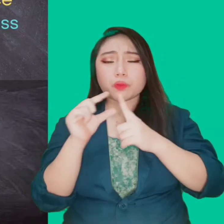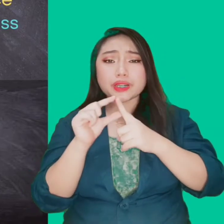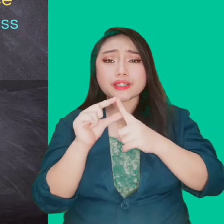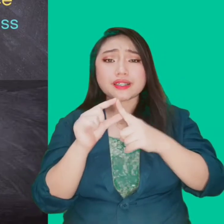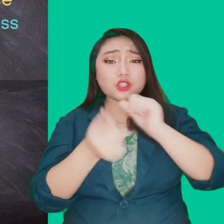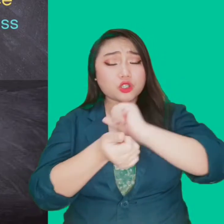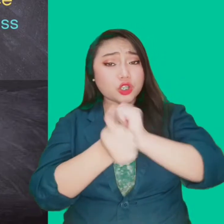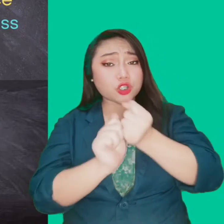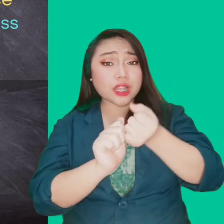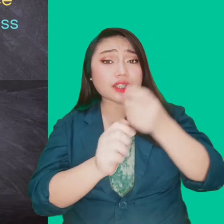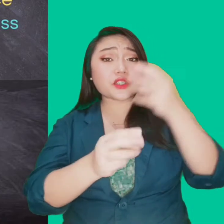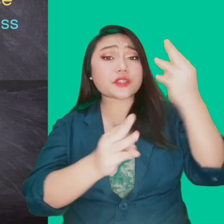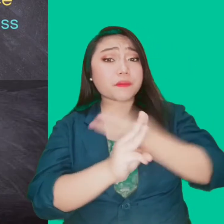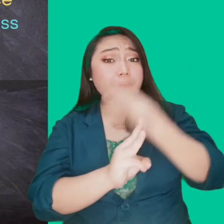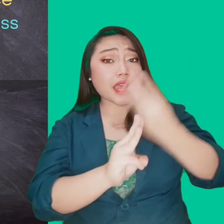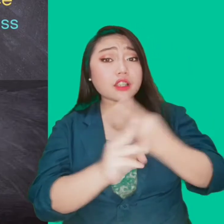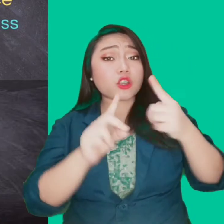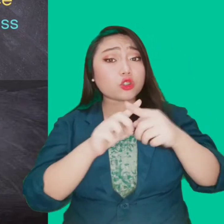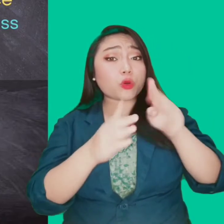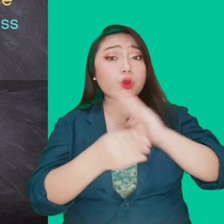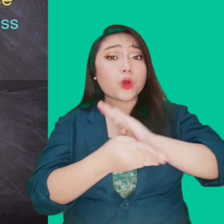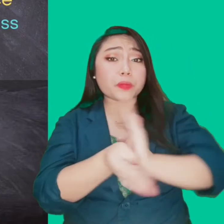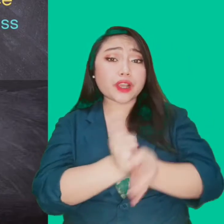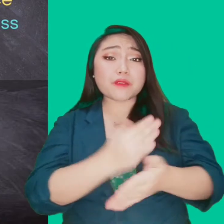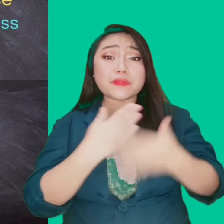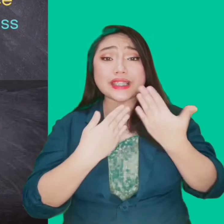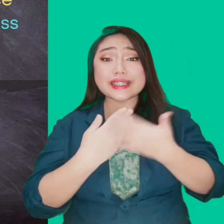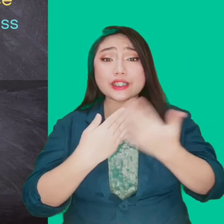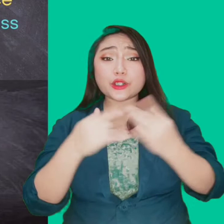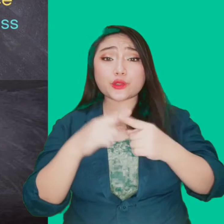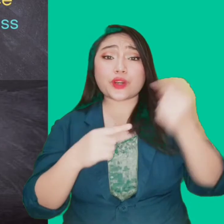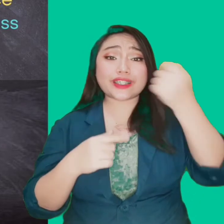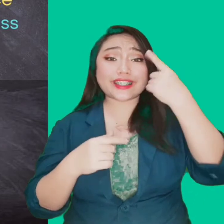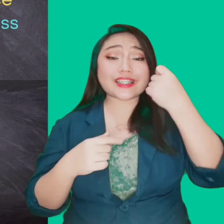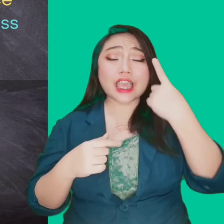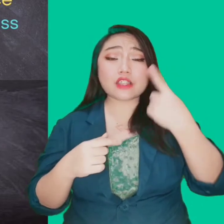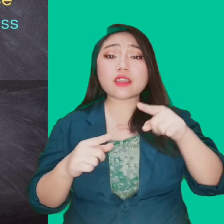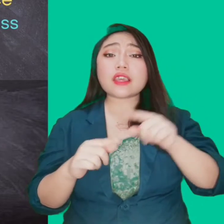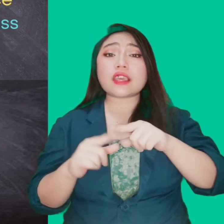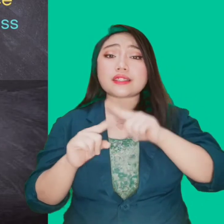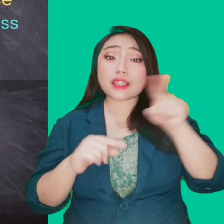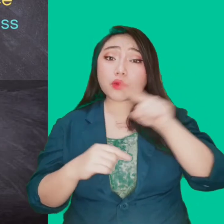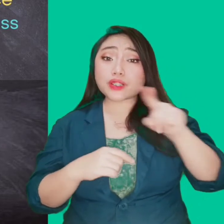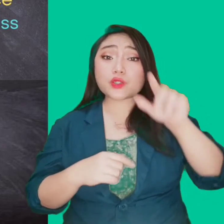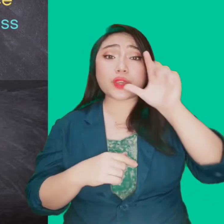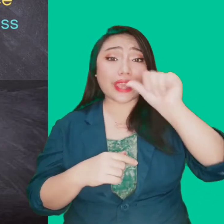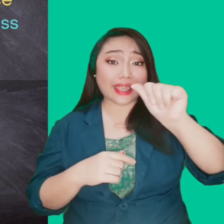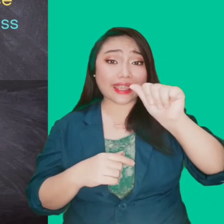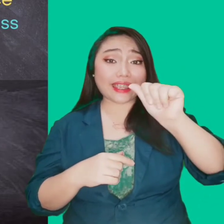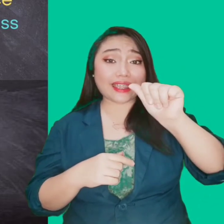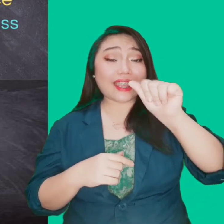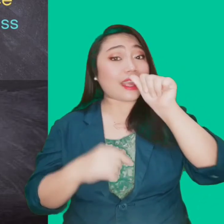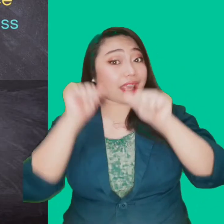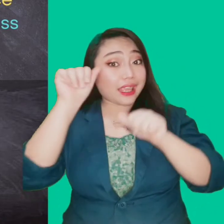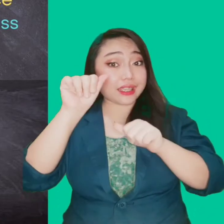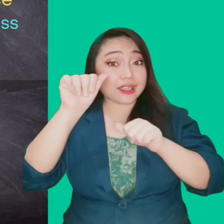So in simple words, that's A equals to